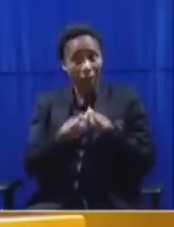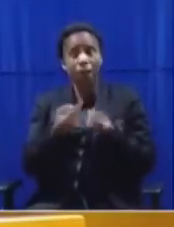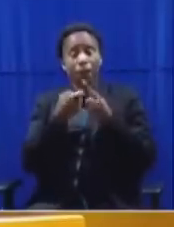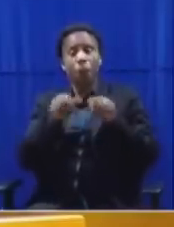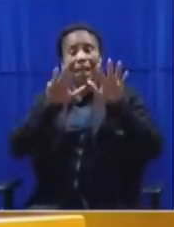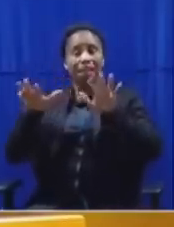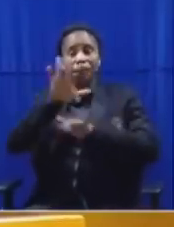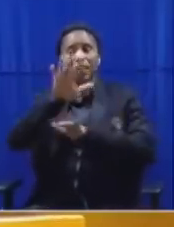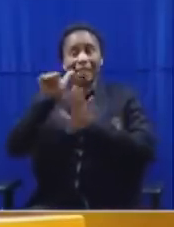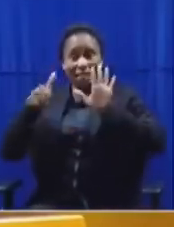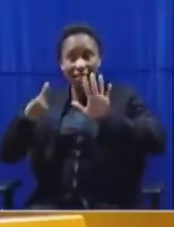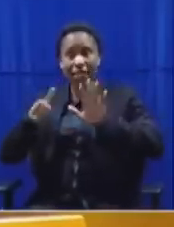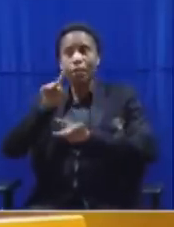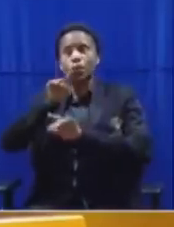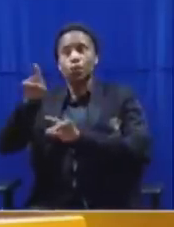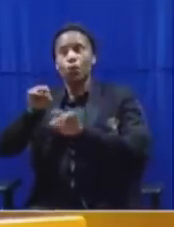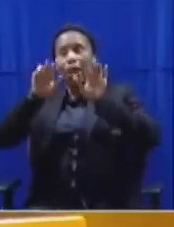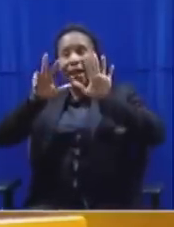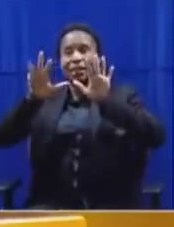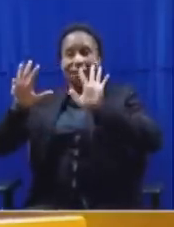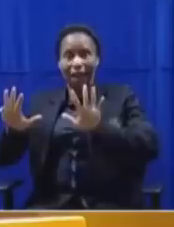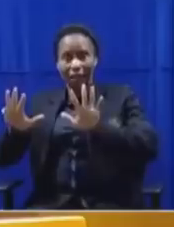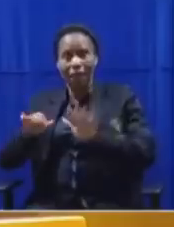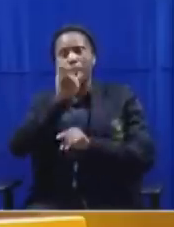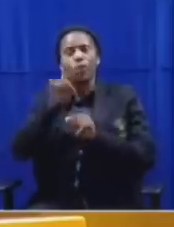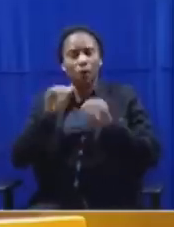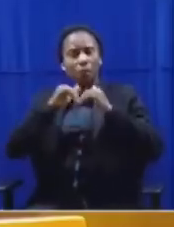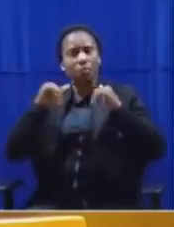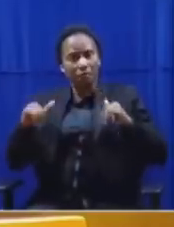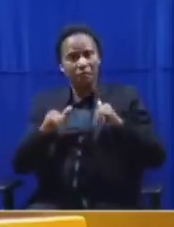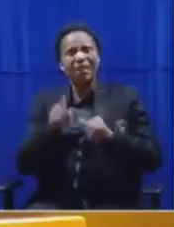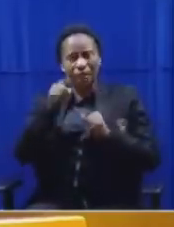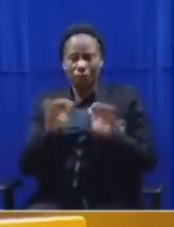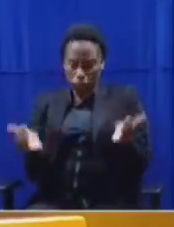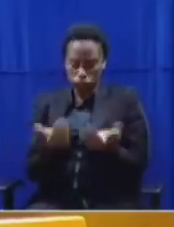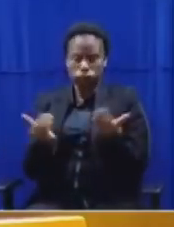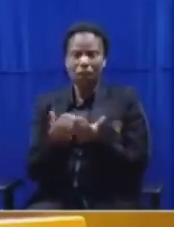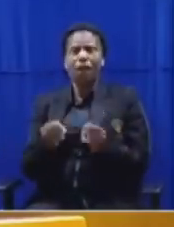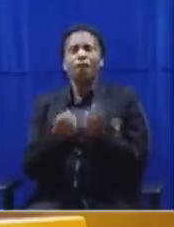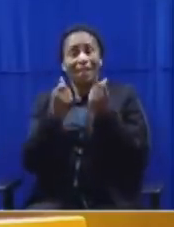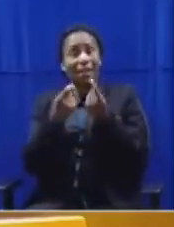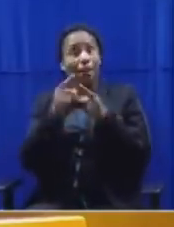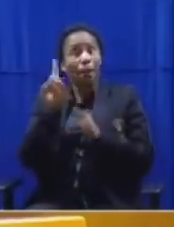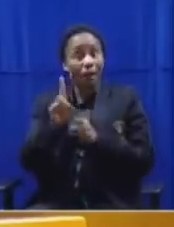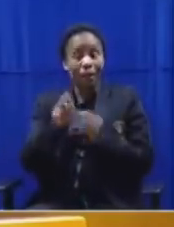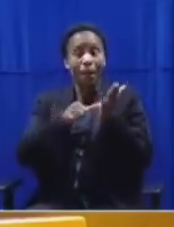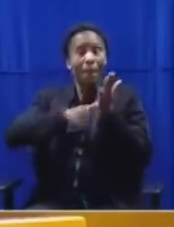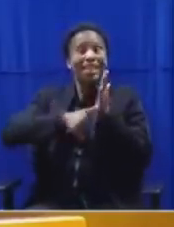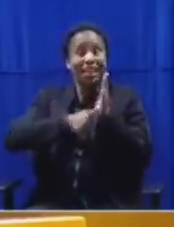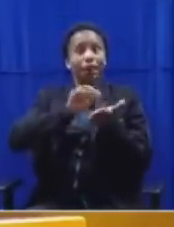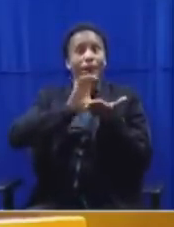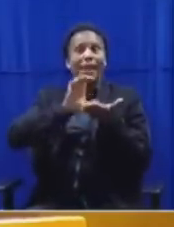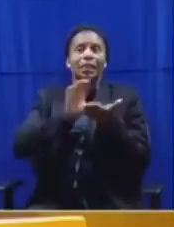1989, meaning that apartheid was anchored financially by pension funds. It was utilized